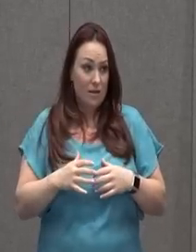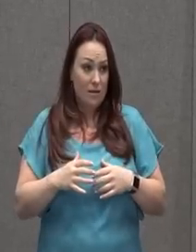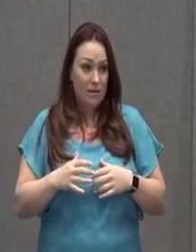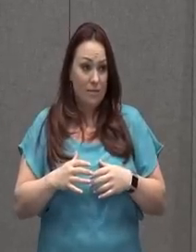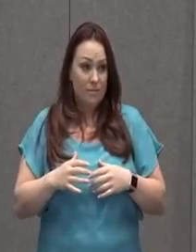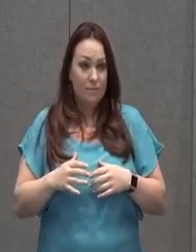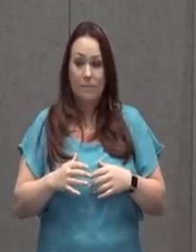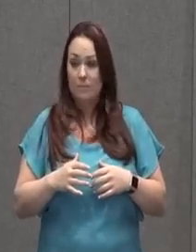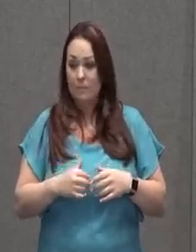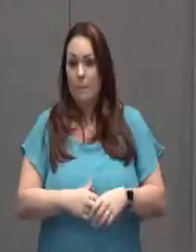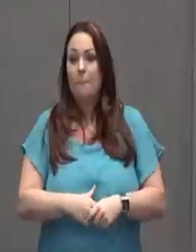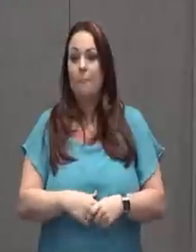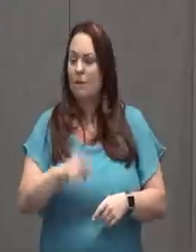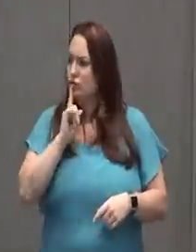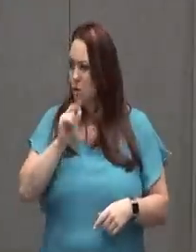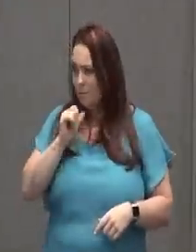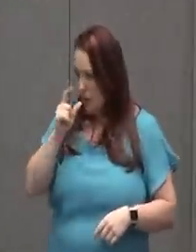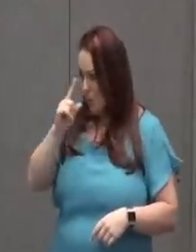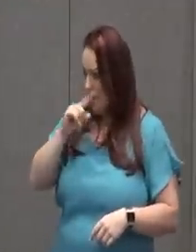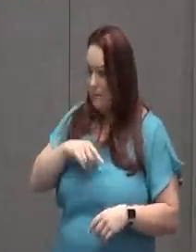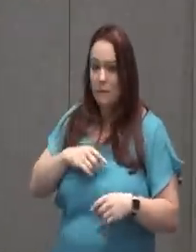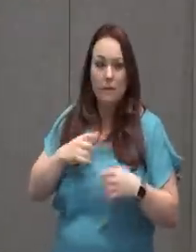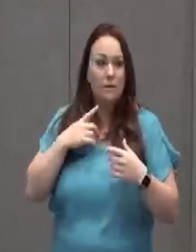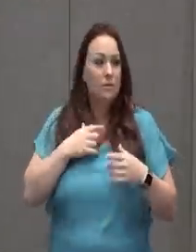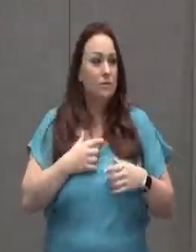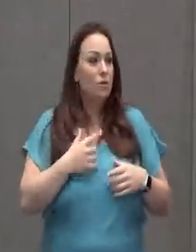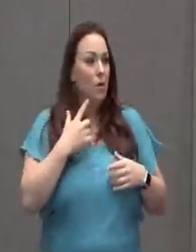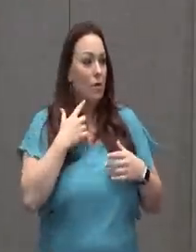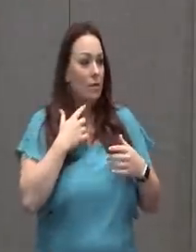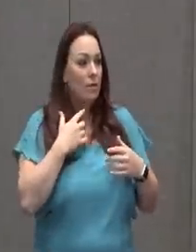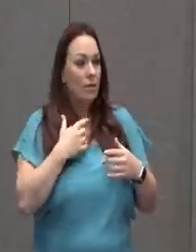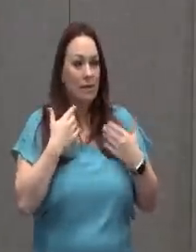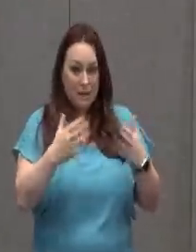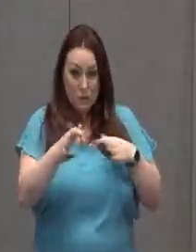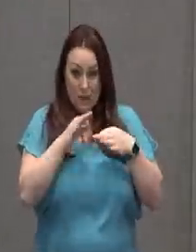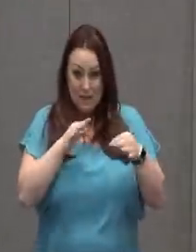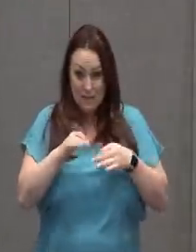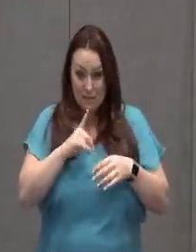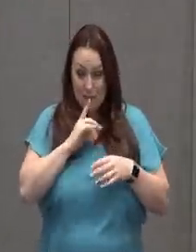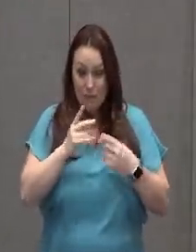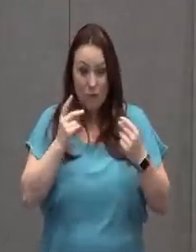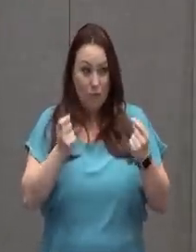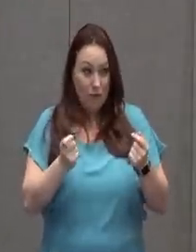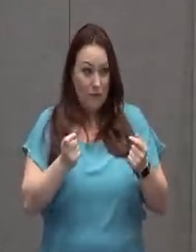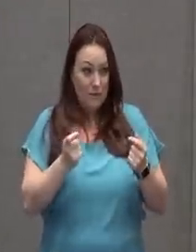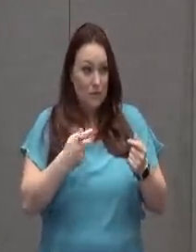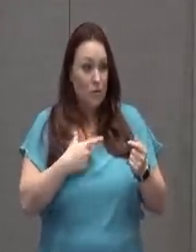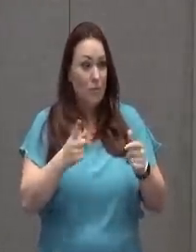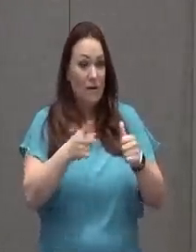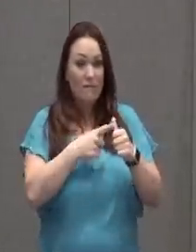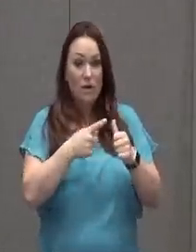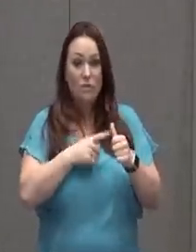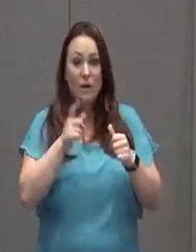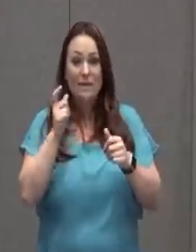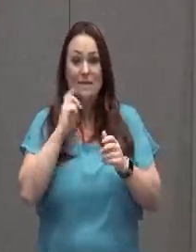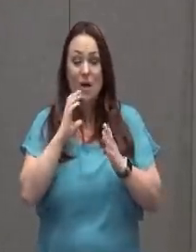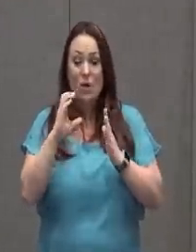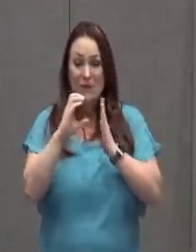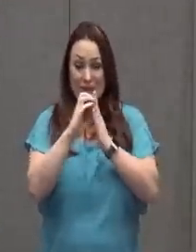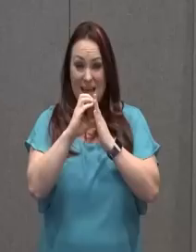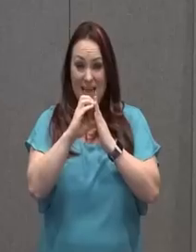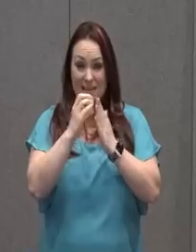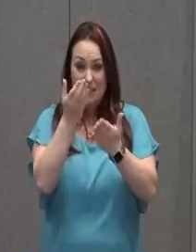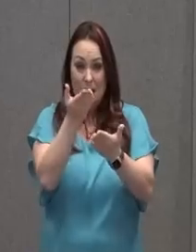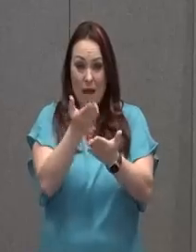bit here. And in our three column notes, let's explain real quick. My first column is my text evidence. And